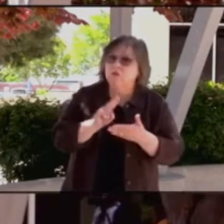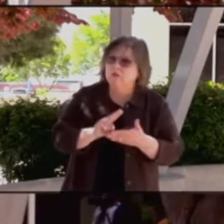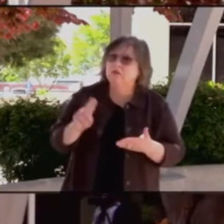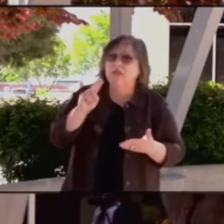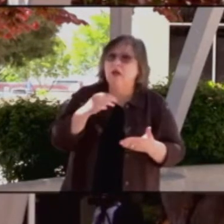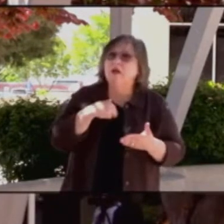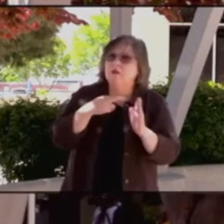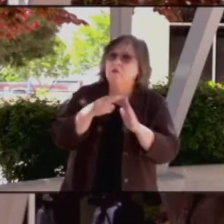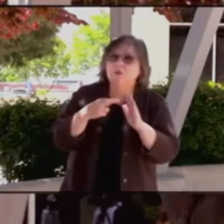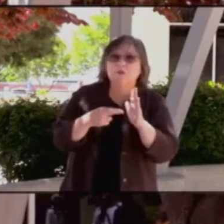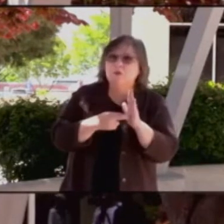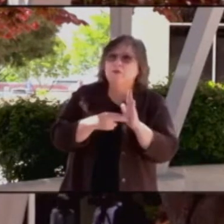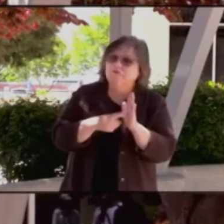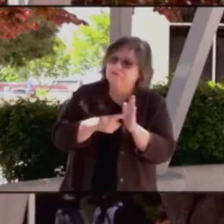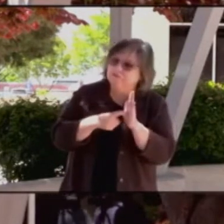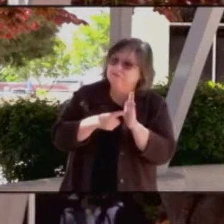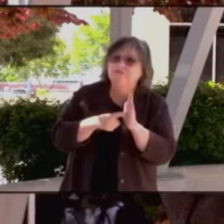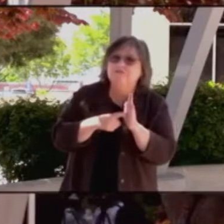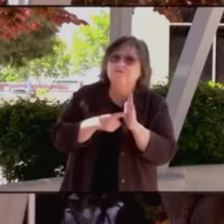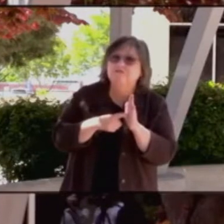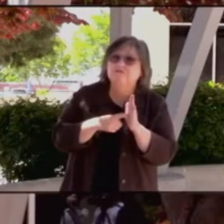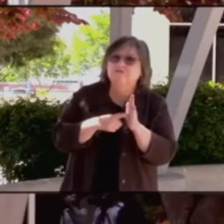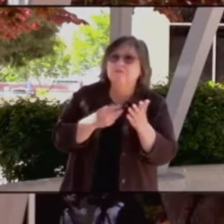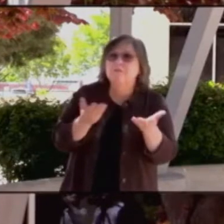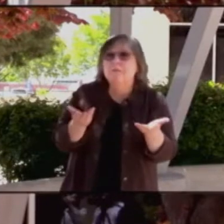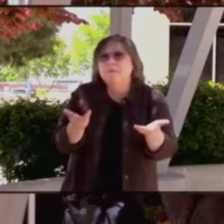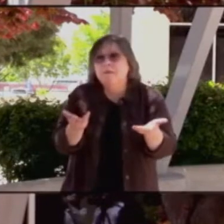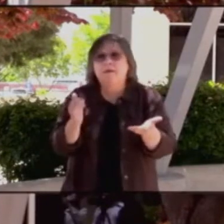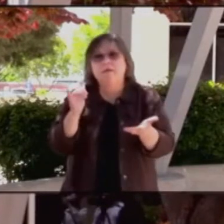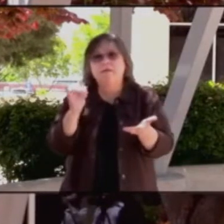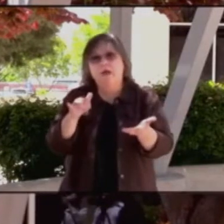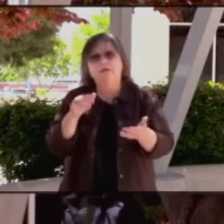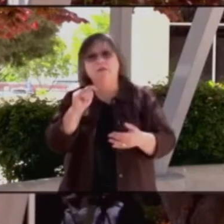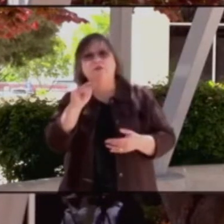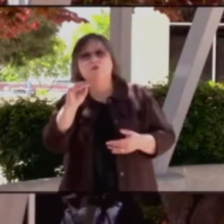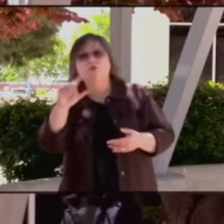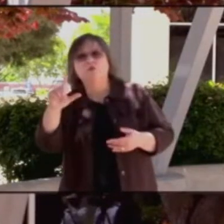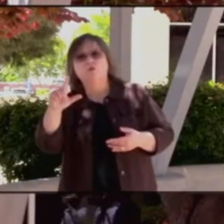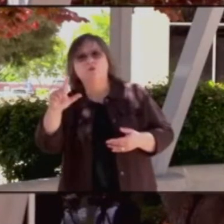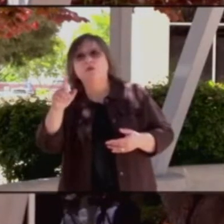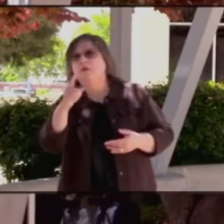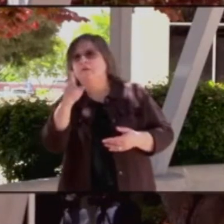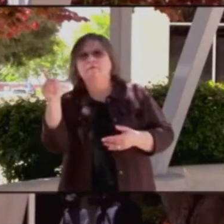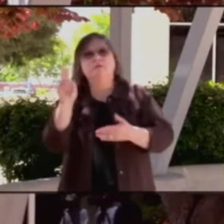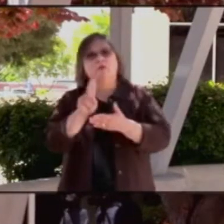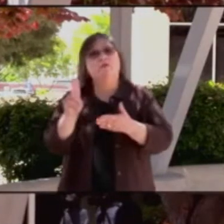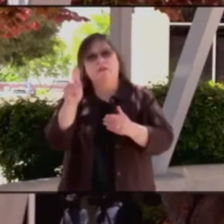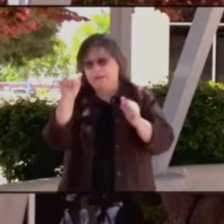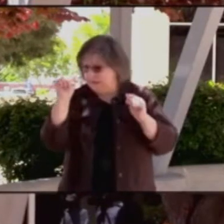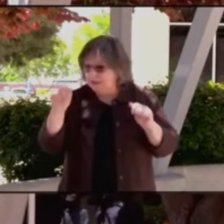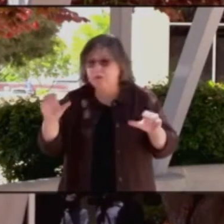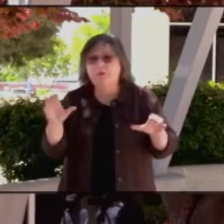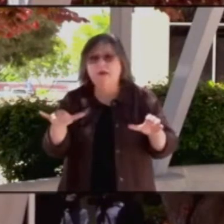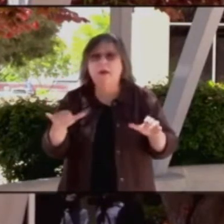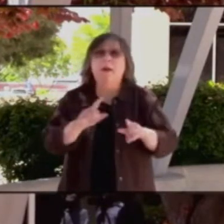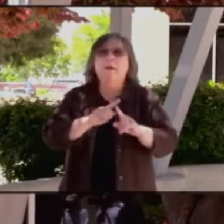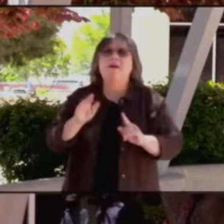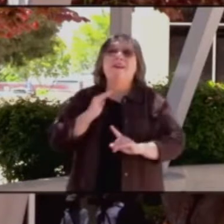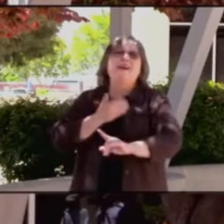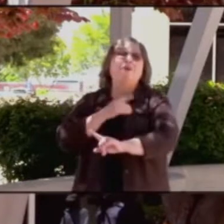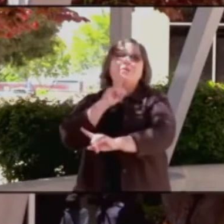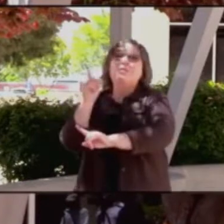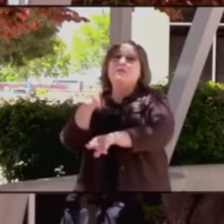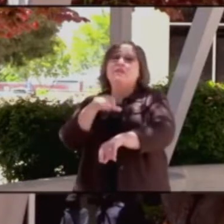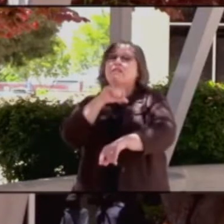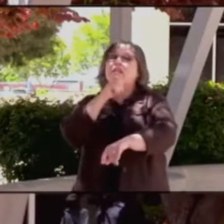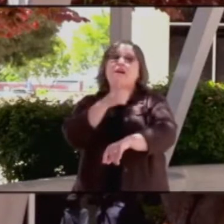a tool that they could choose to have. But just to be, again, very clear, the order itself is not a vaccine mandate. It does